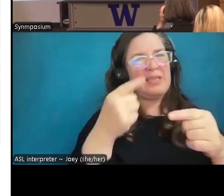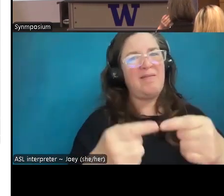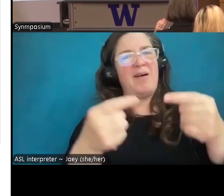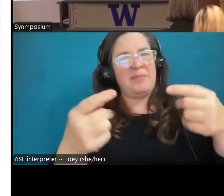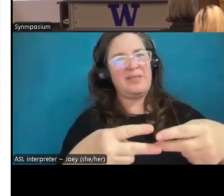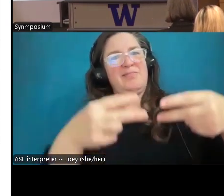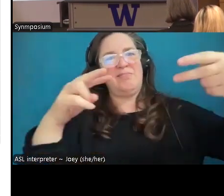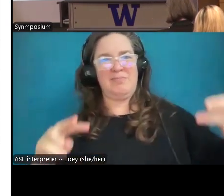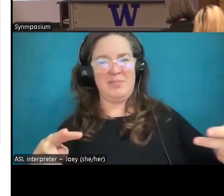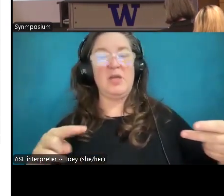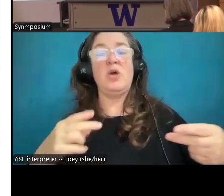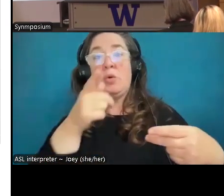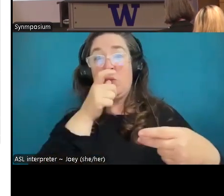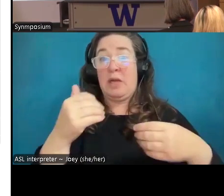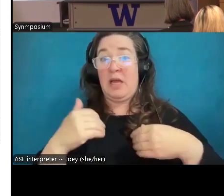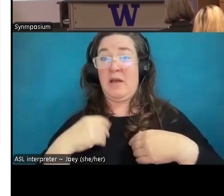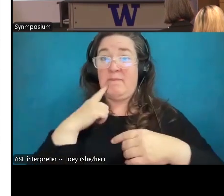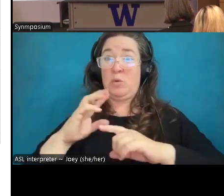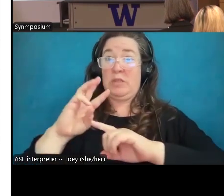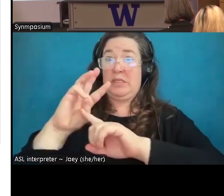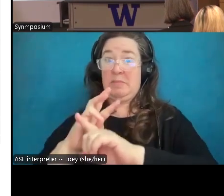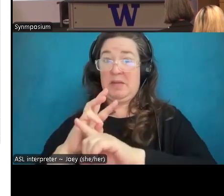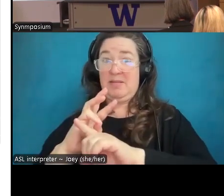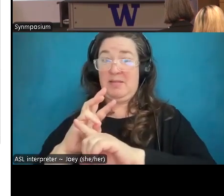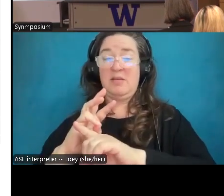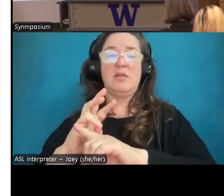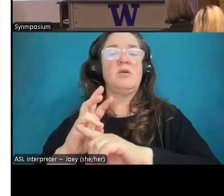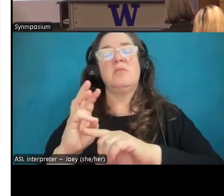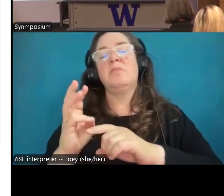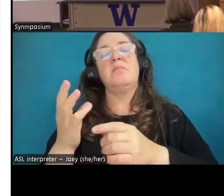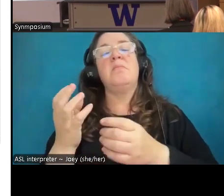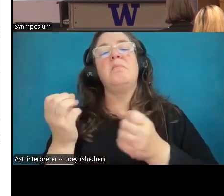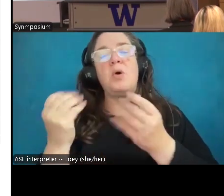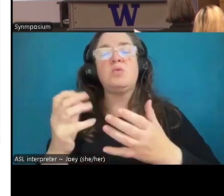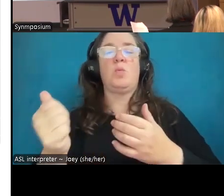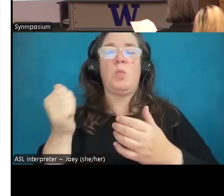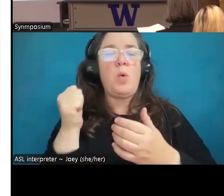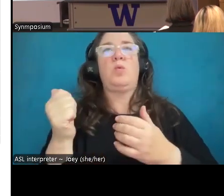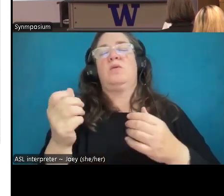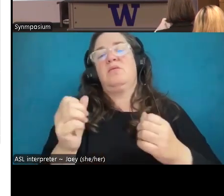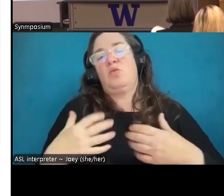are unlikely to recover at 2 years. And this is important because,